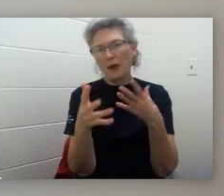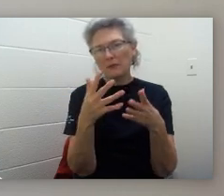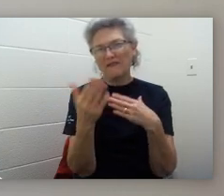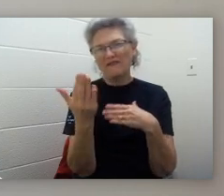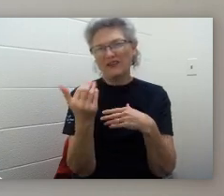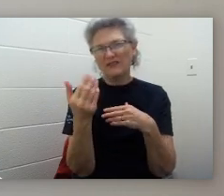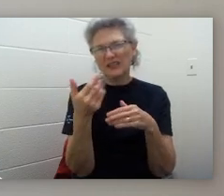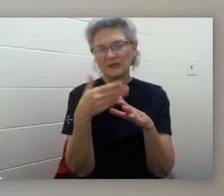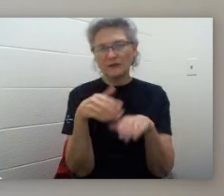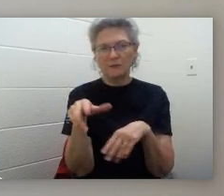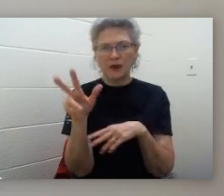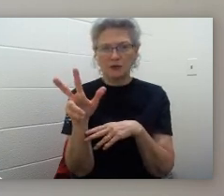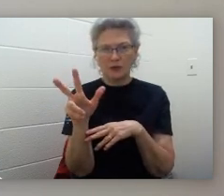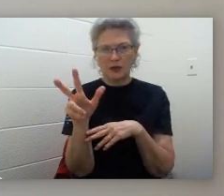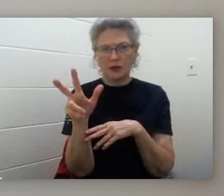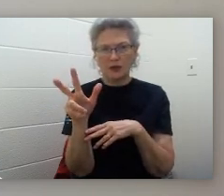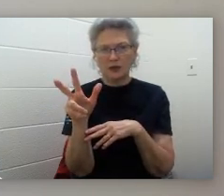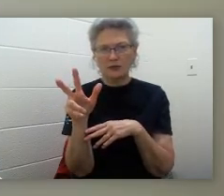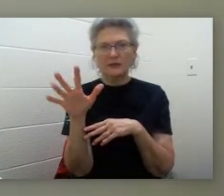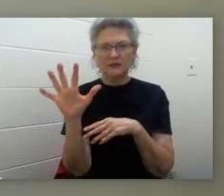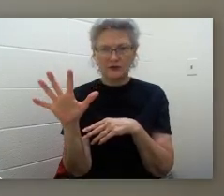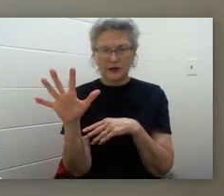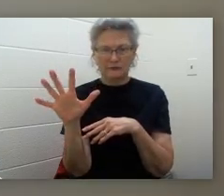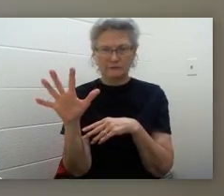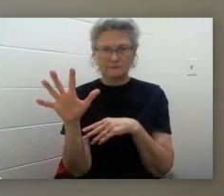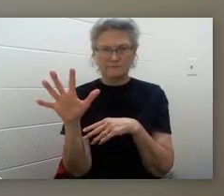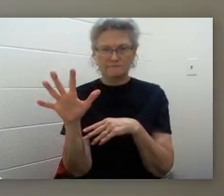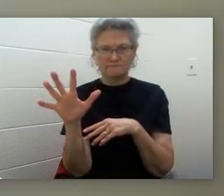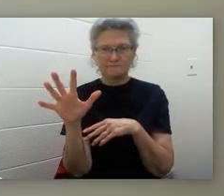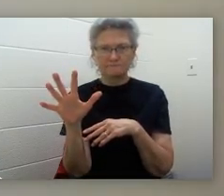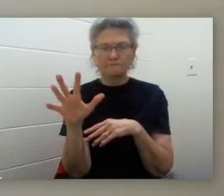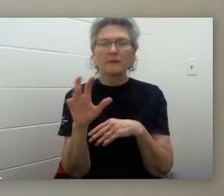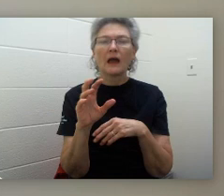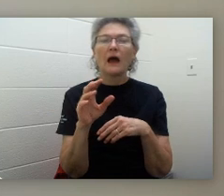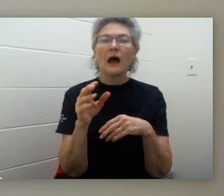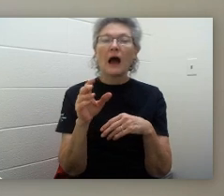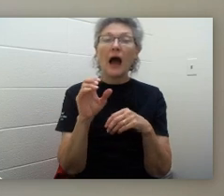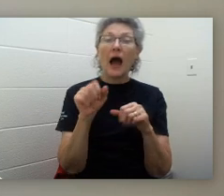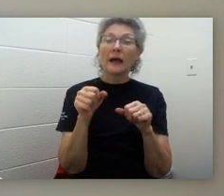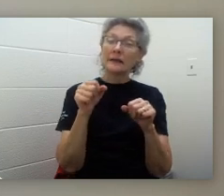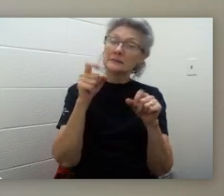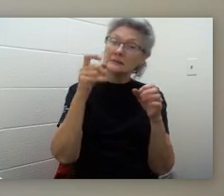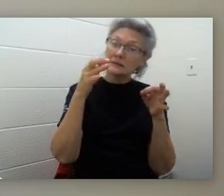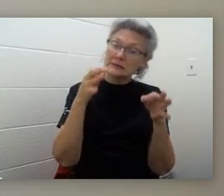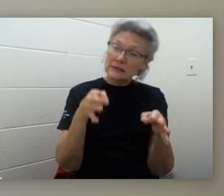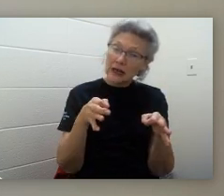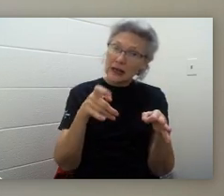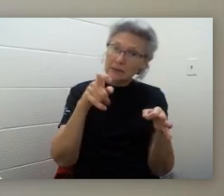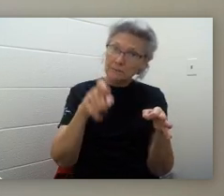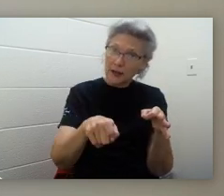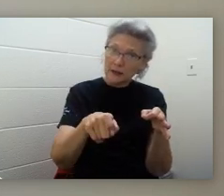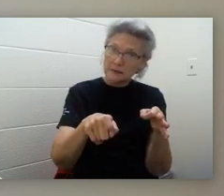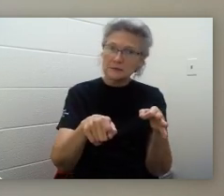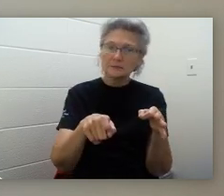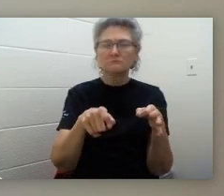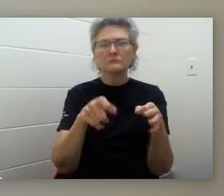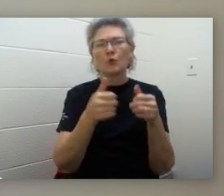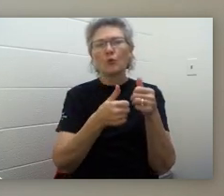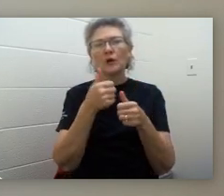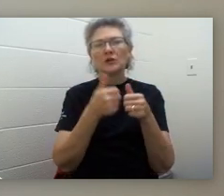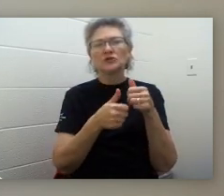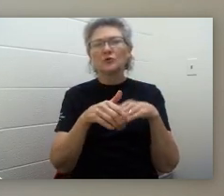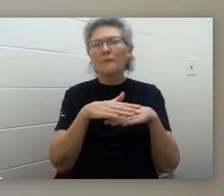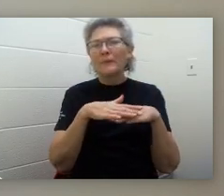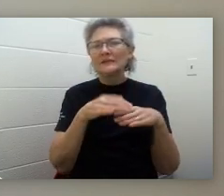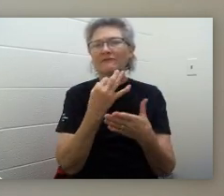maybe 15 divided by 3, which is 5. I need to decide which one of these basic